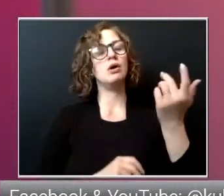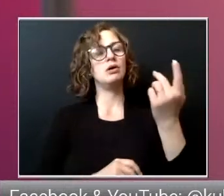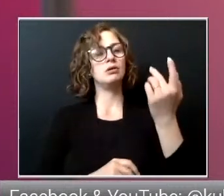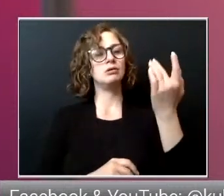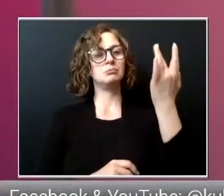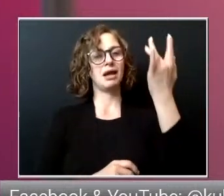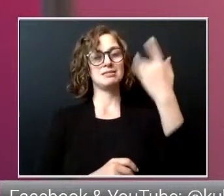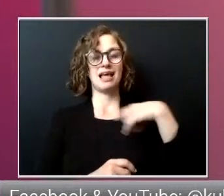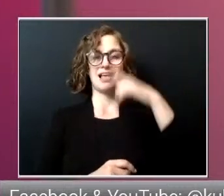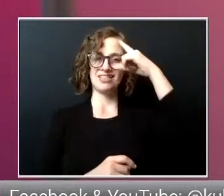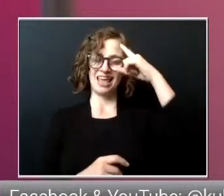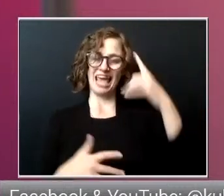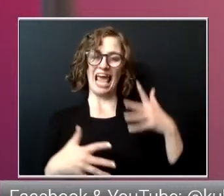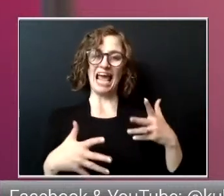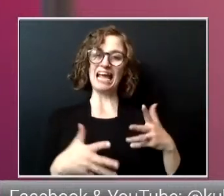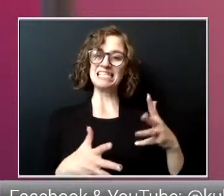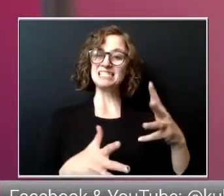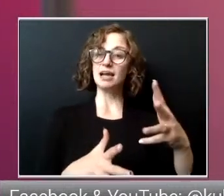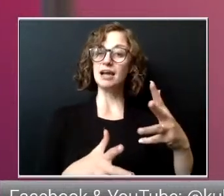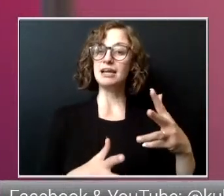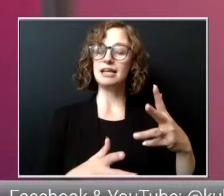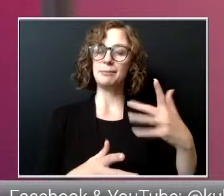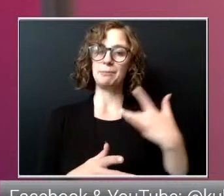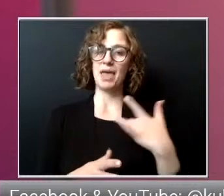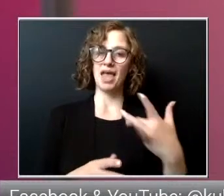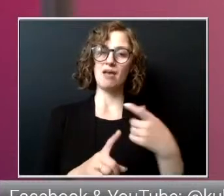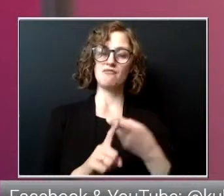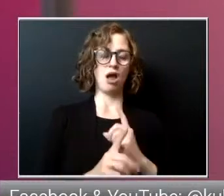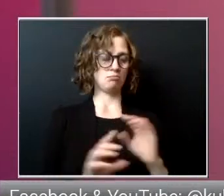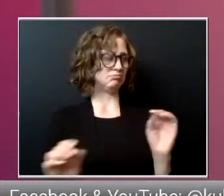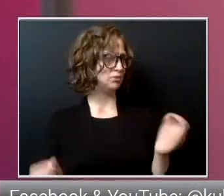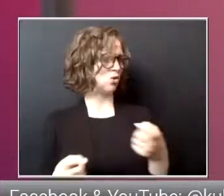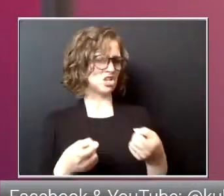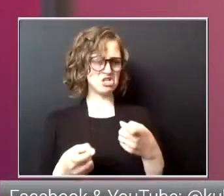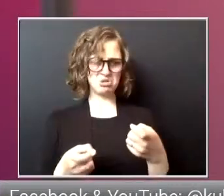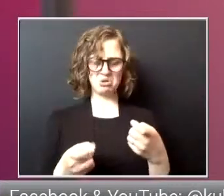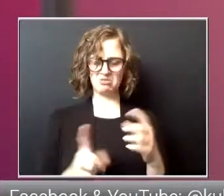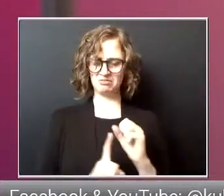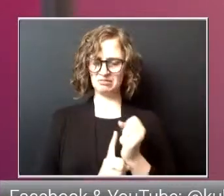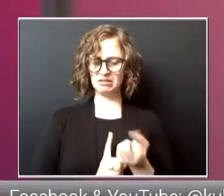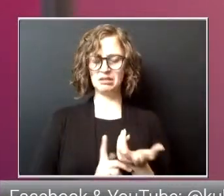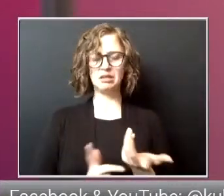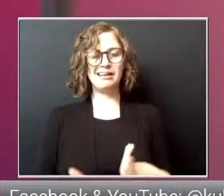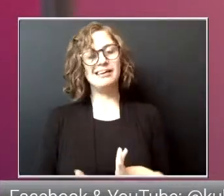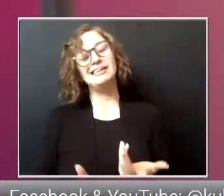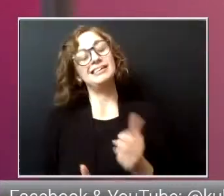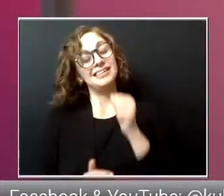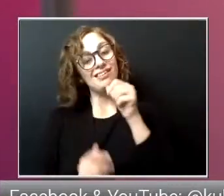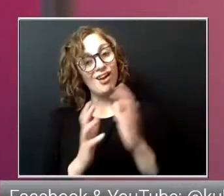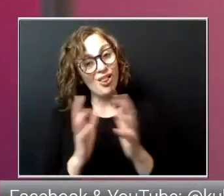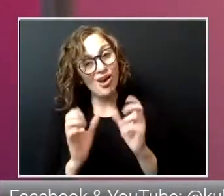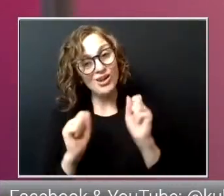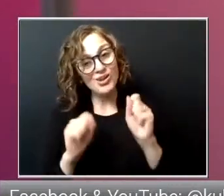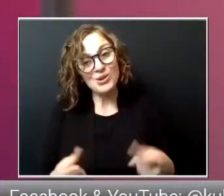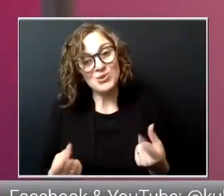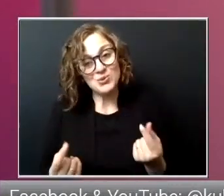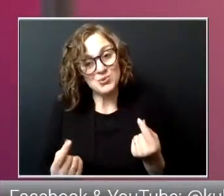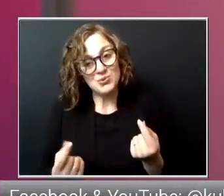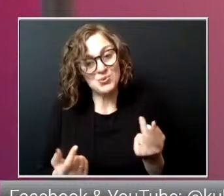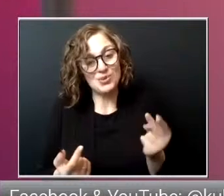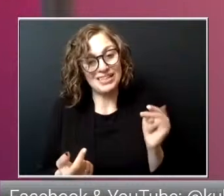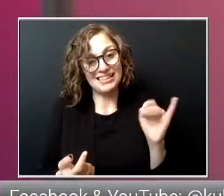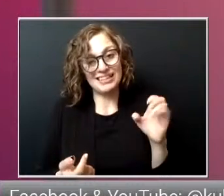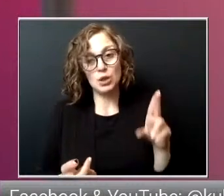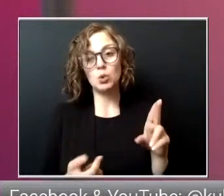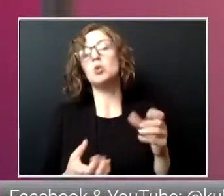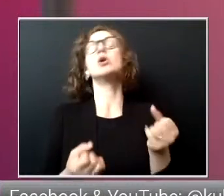from having a lack of control in a situation, but there's not much you can do in the NICU. Right. So we let them